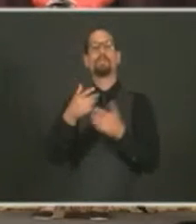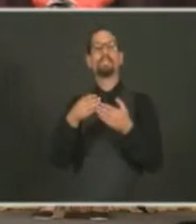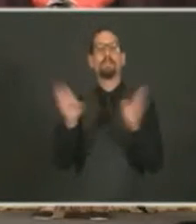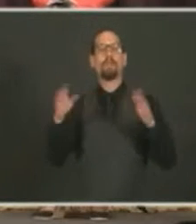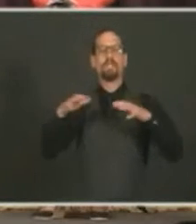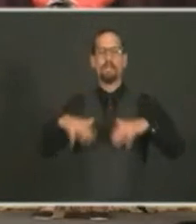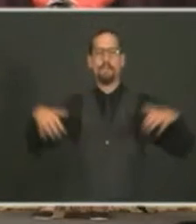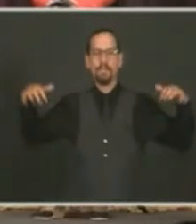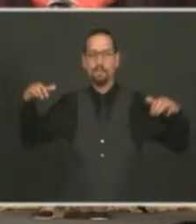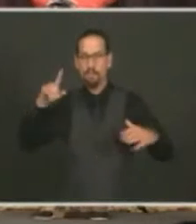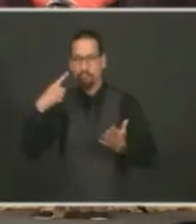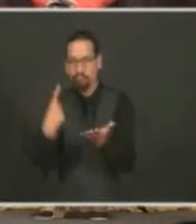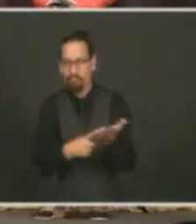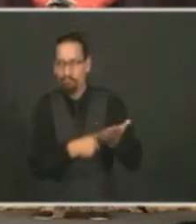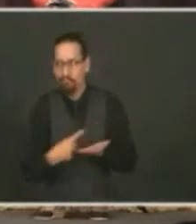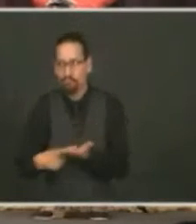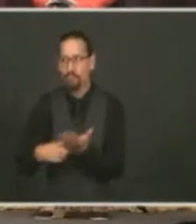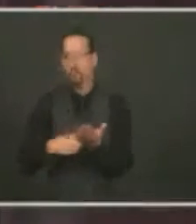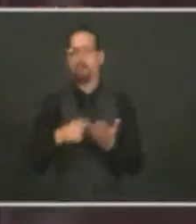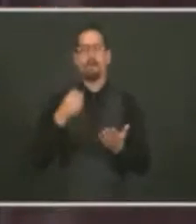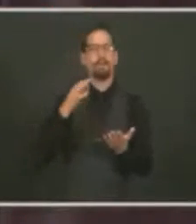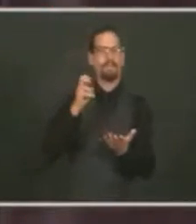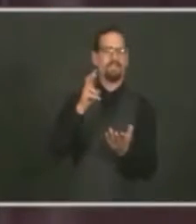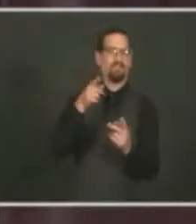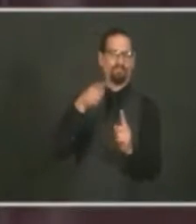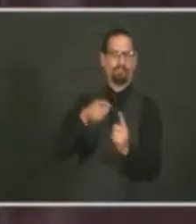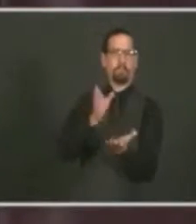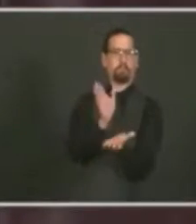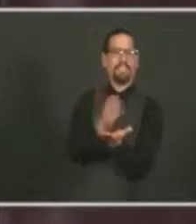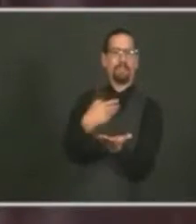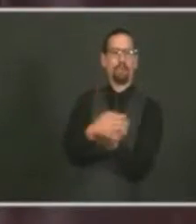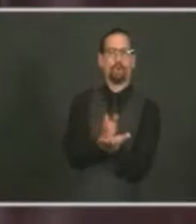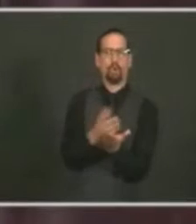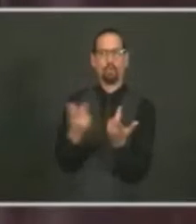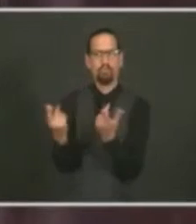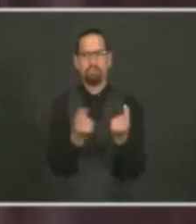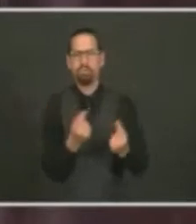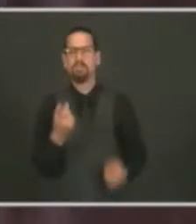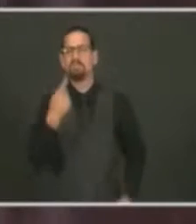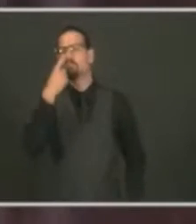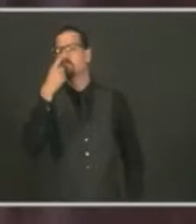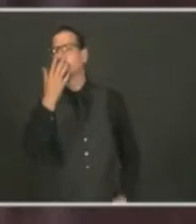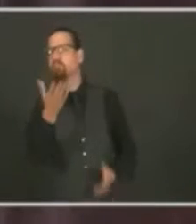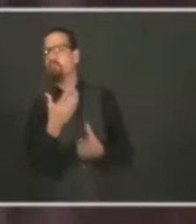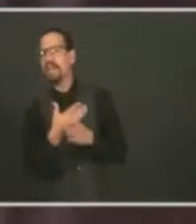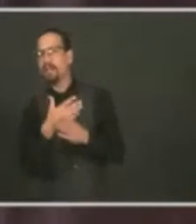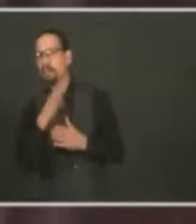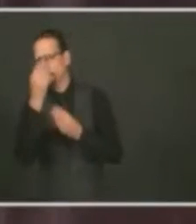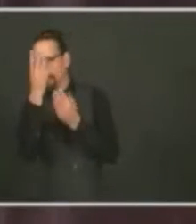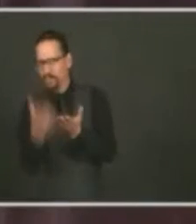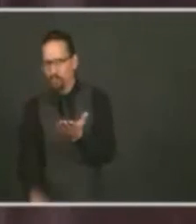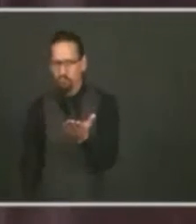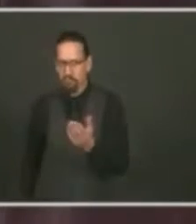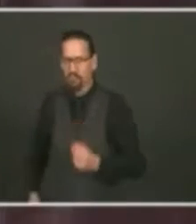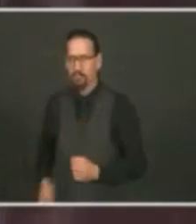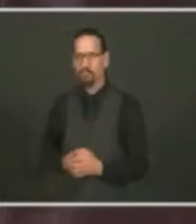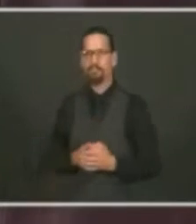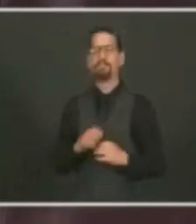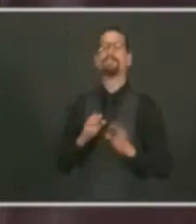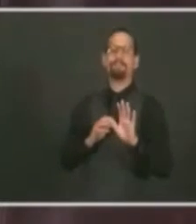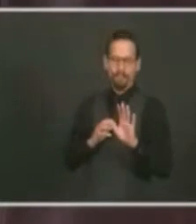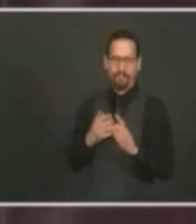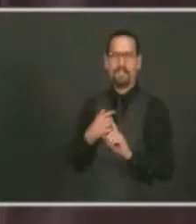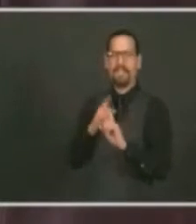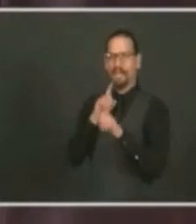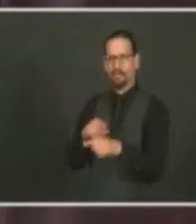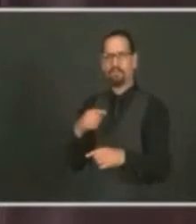or business, anything? So I talk to each of them on at least a weekly basis. I